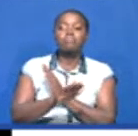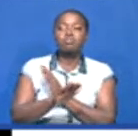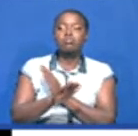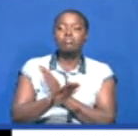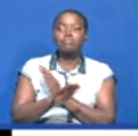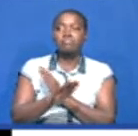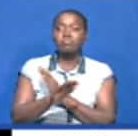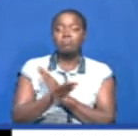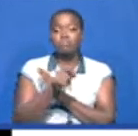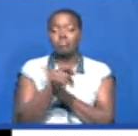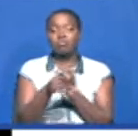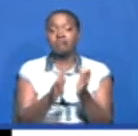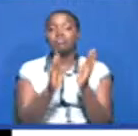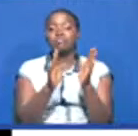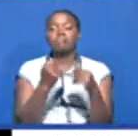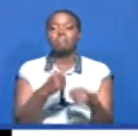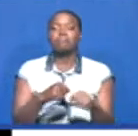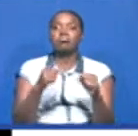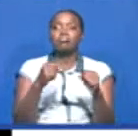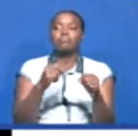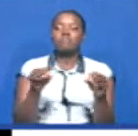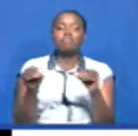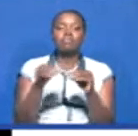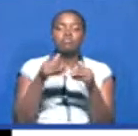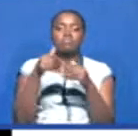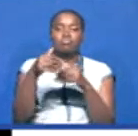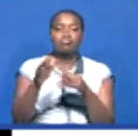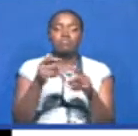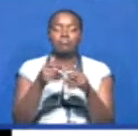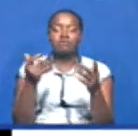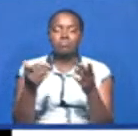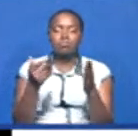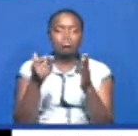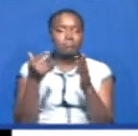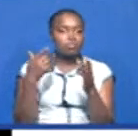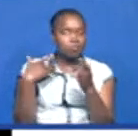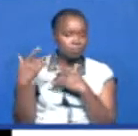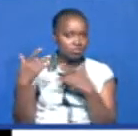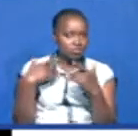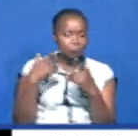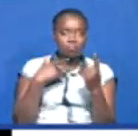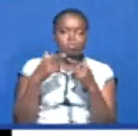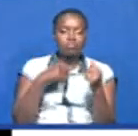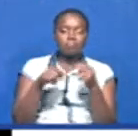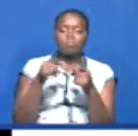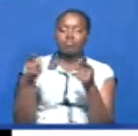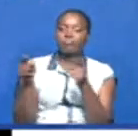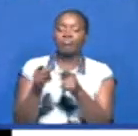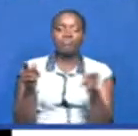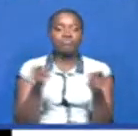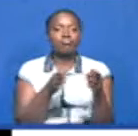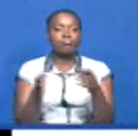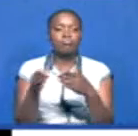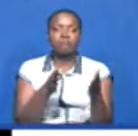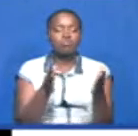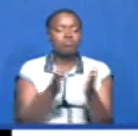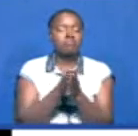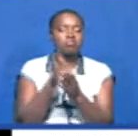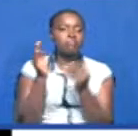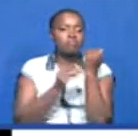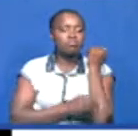That way, we will be able to move away from these issues that we are talking about, shortcutting, unethical